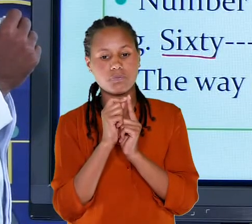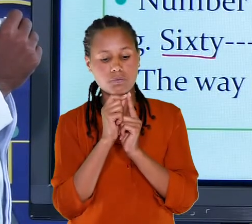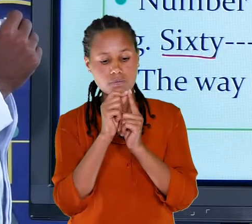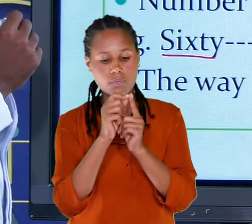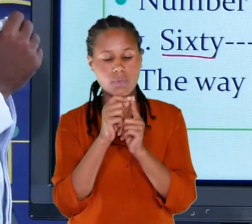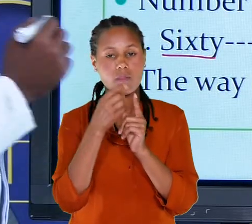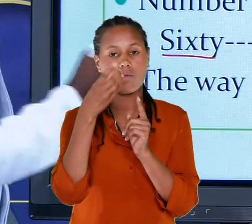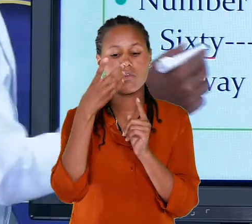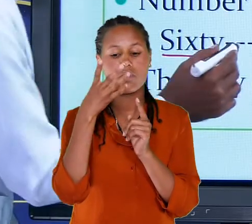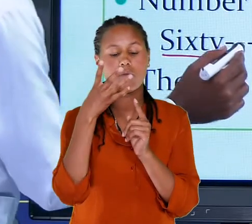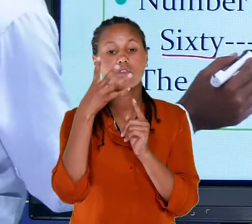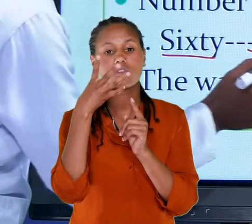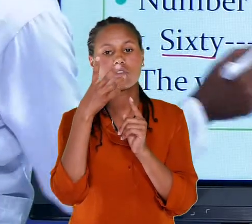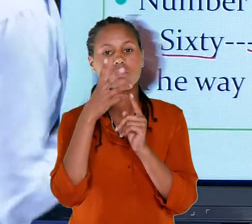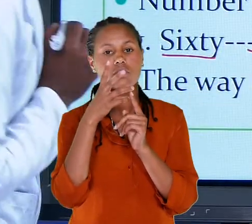60.